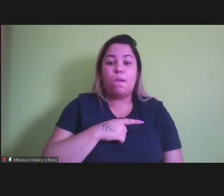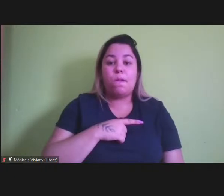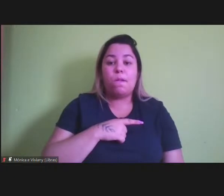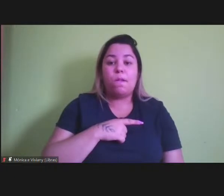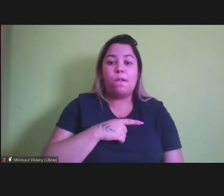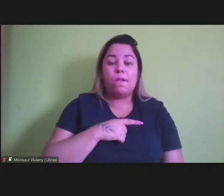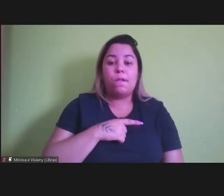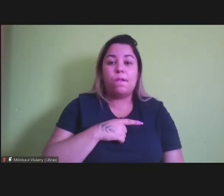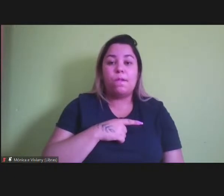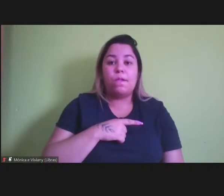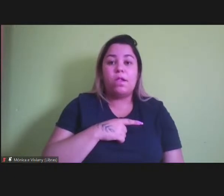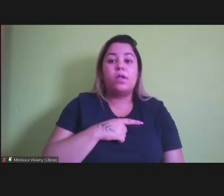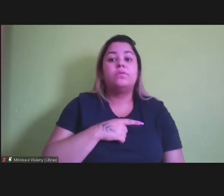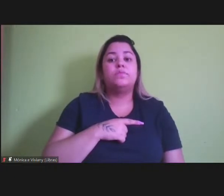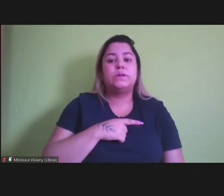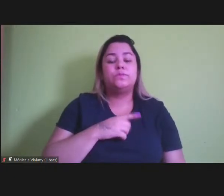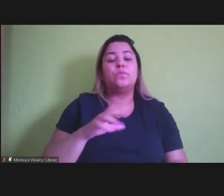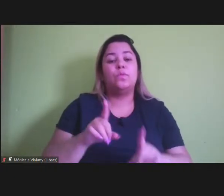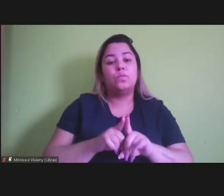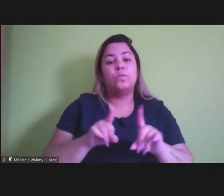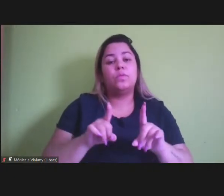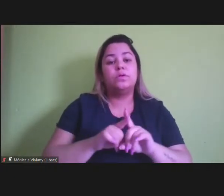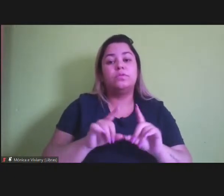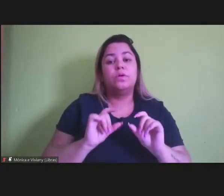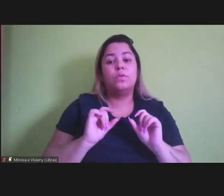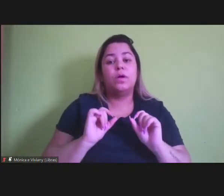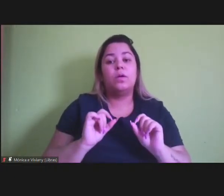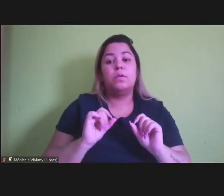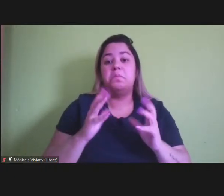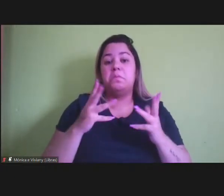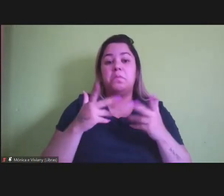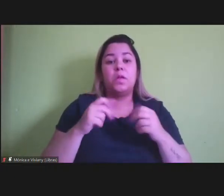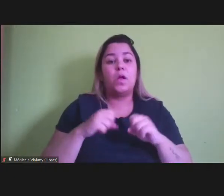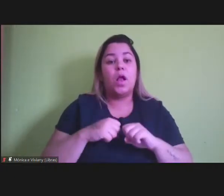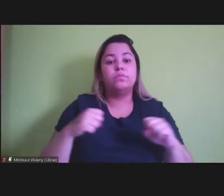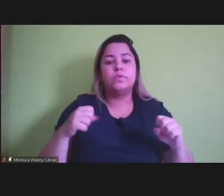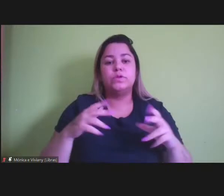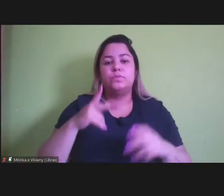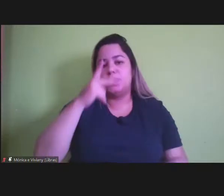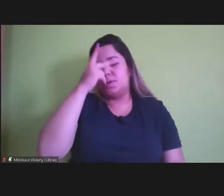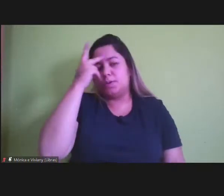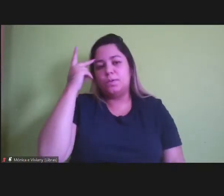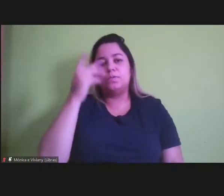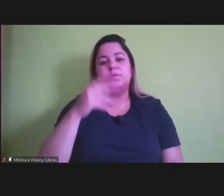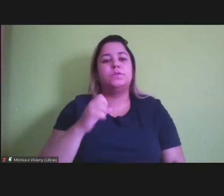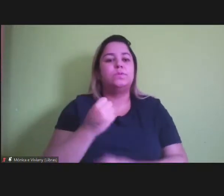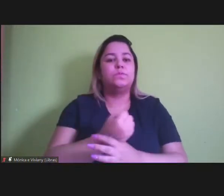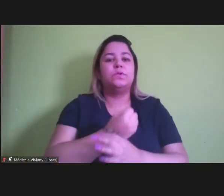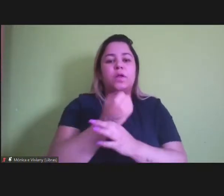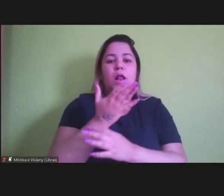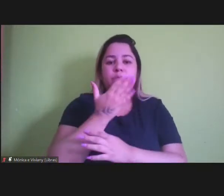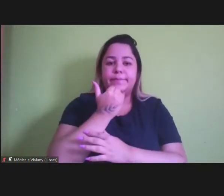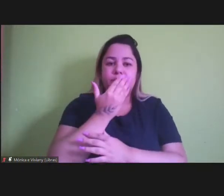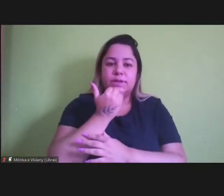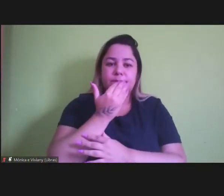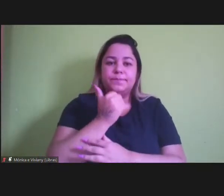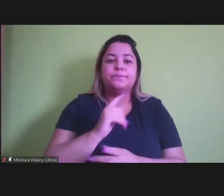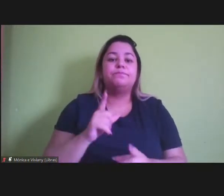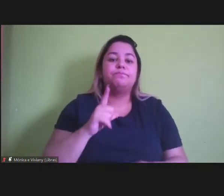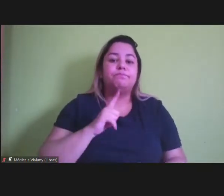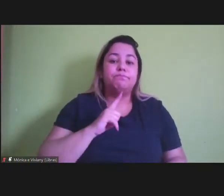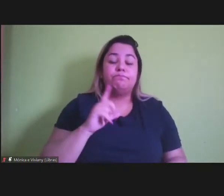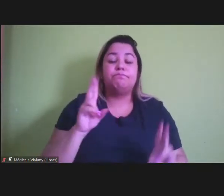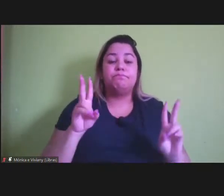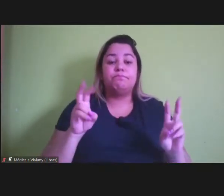have an extraordinary number, a world and a number of people with food insecurity,